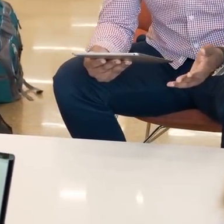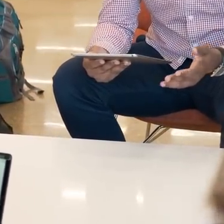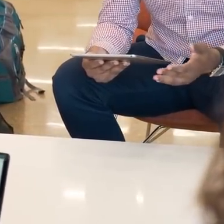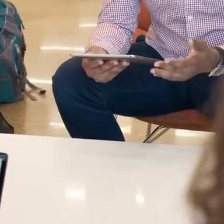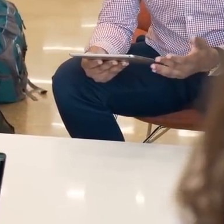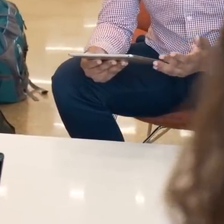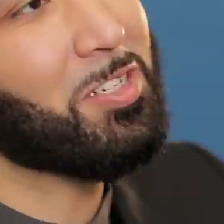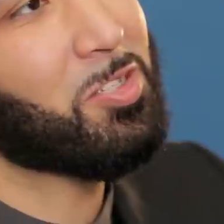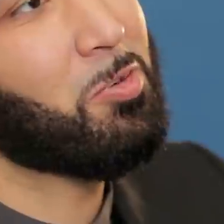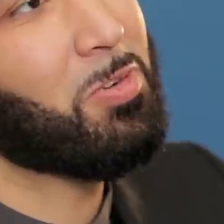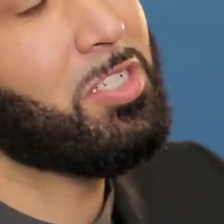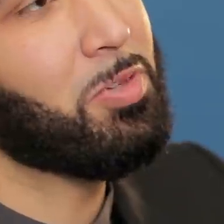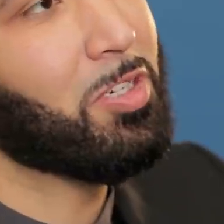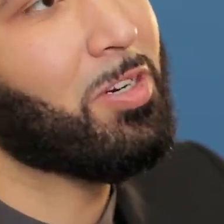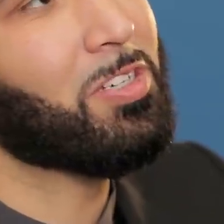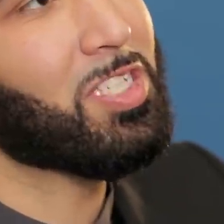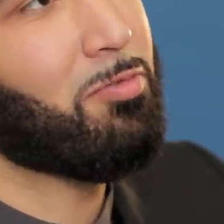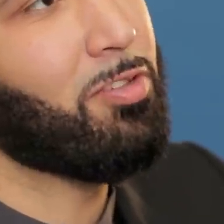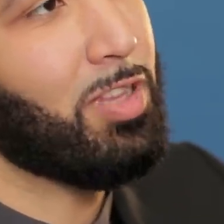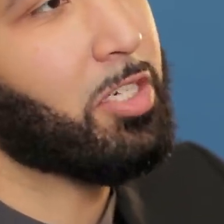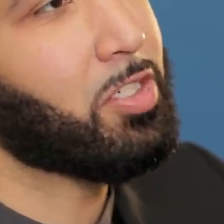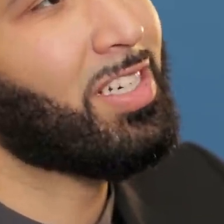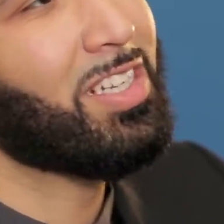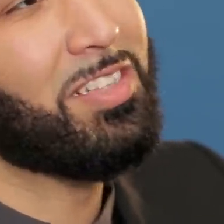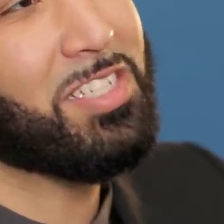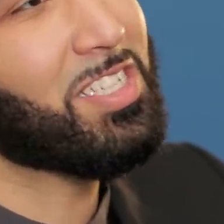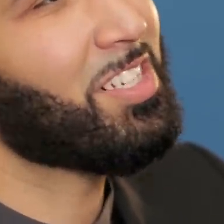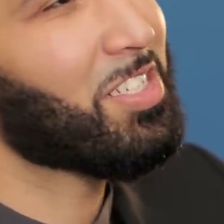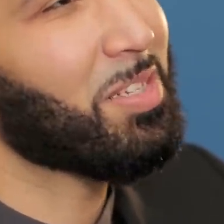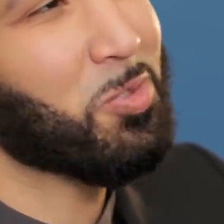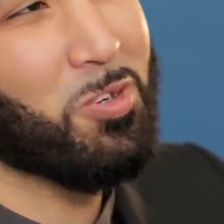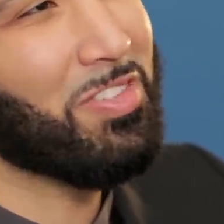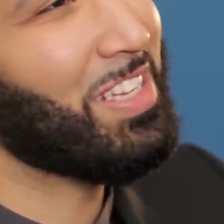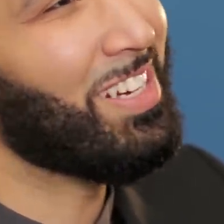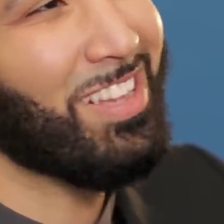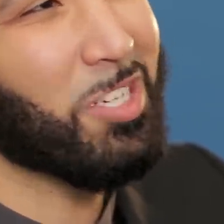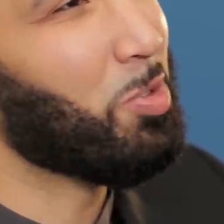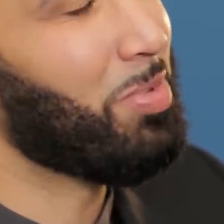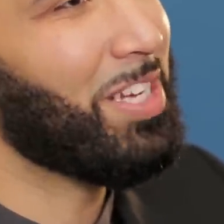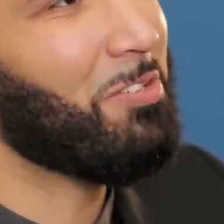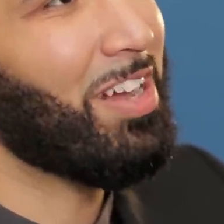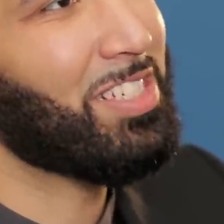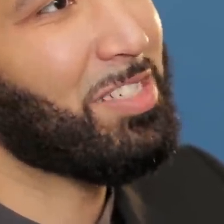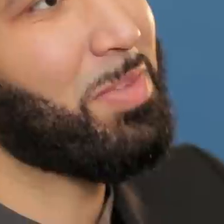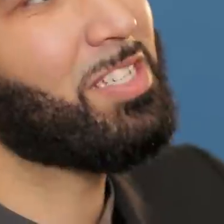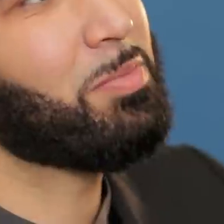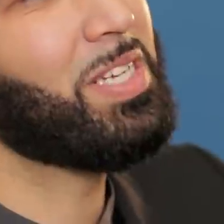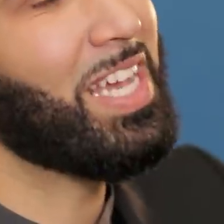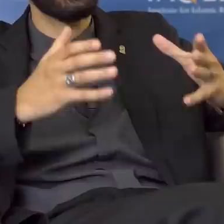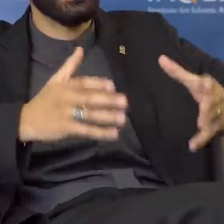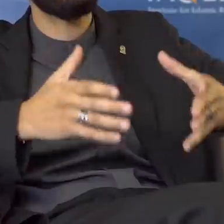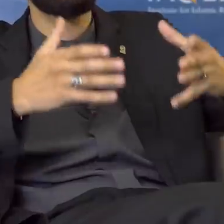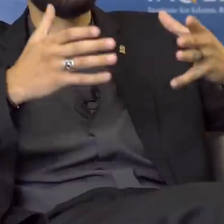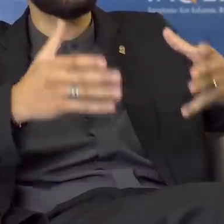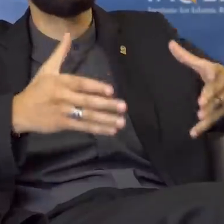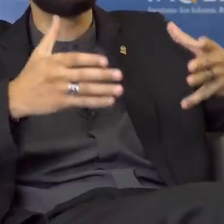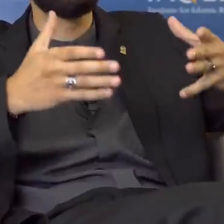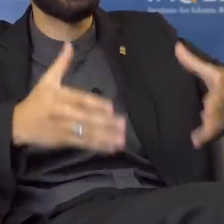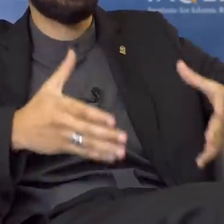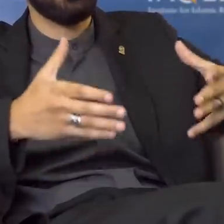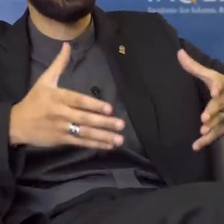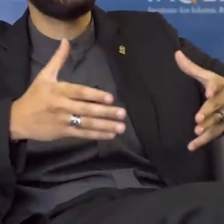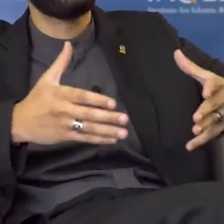for critical thinking. We also want to encourage self-reflection. This is not just some sort of intellectual playground. This is meant to be a camp for